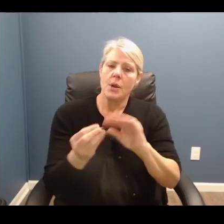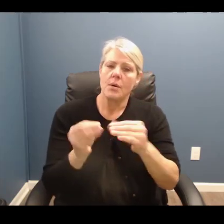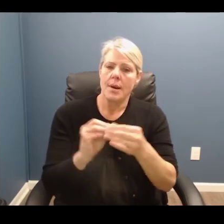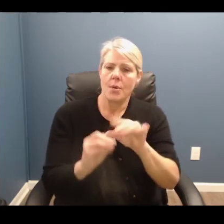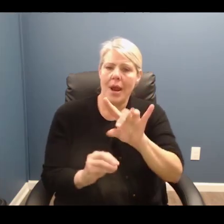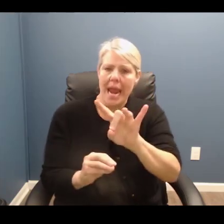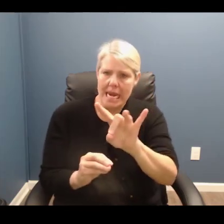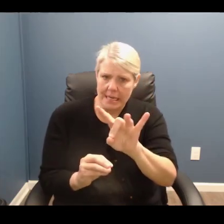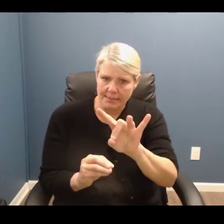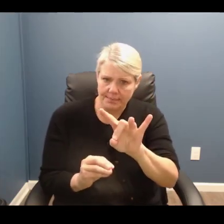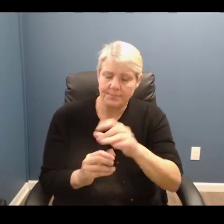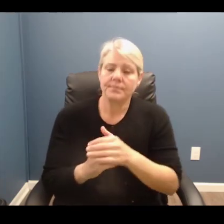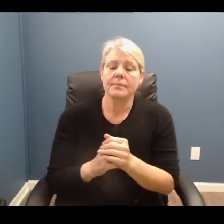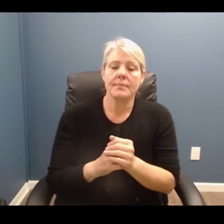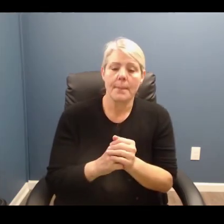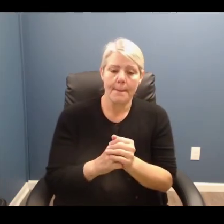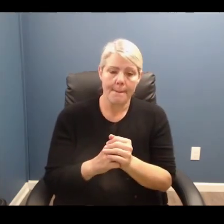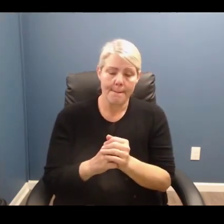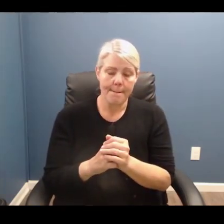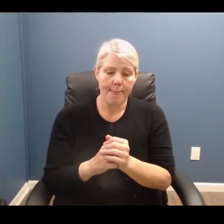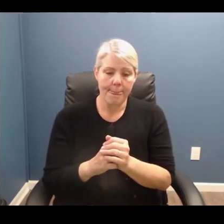device or service.